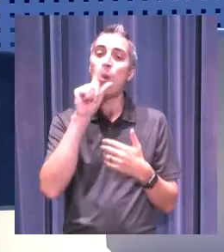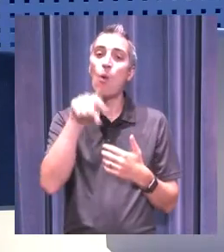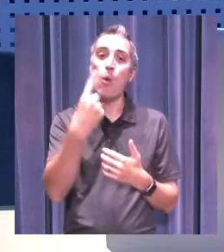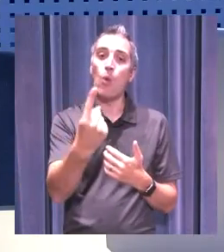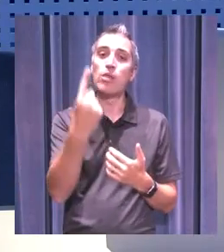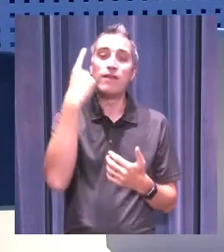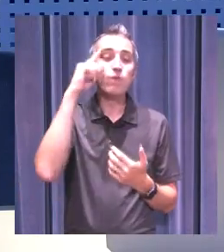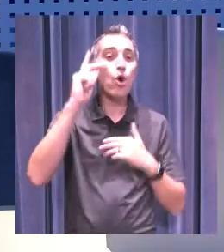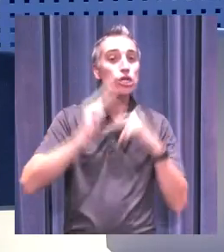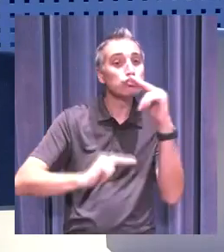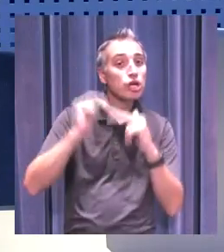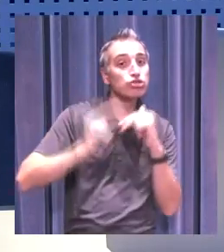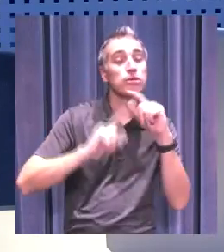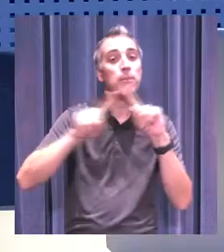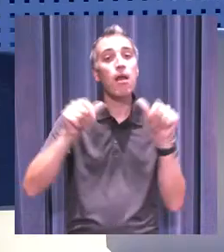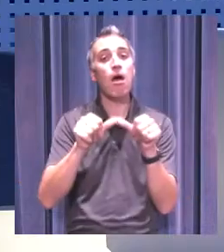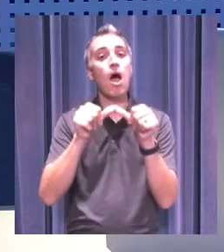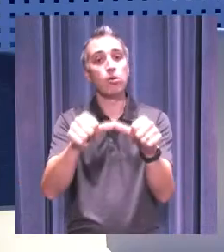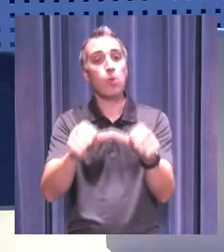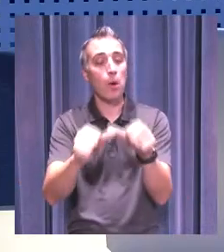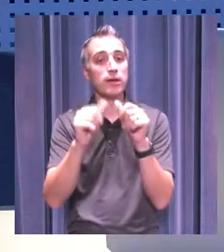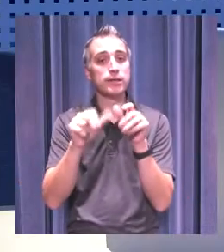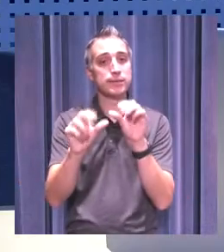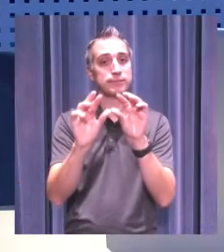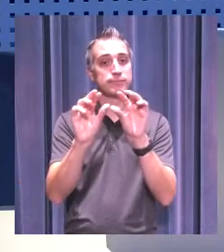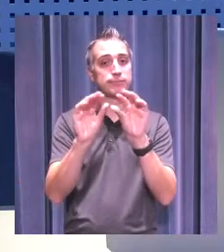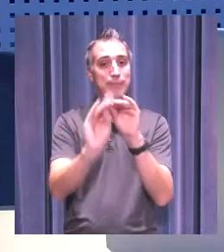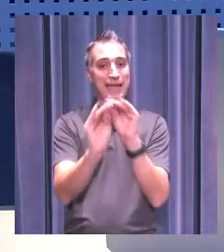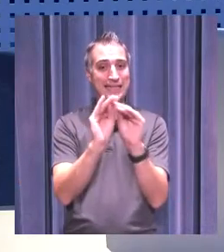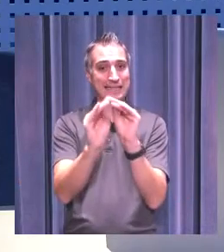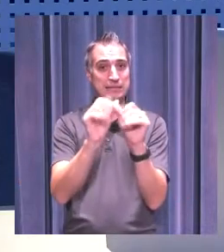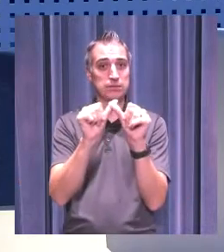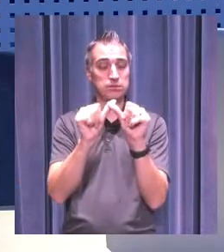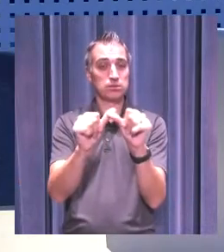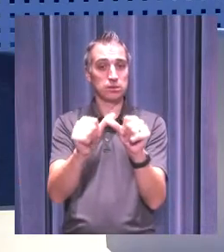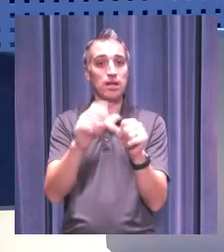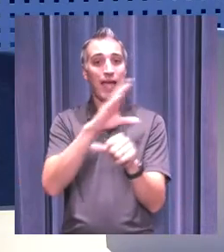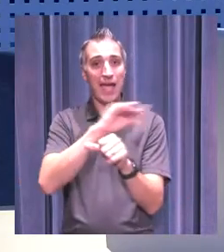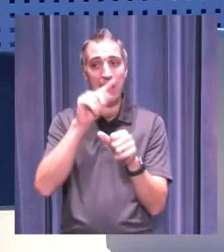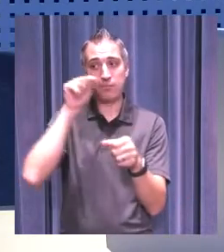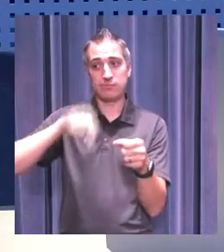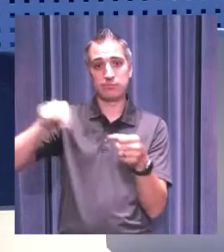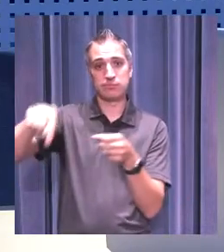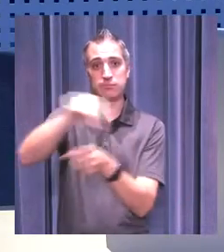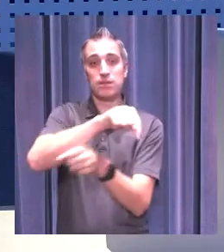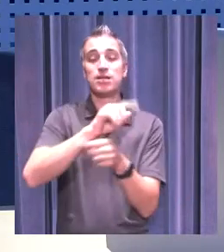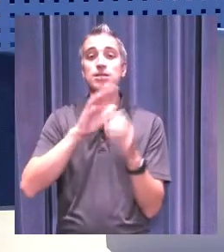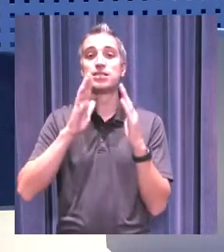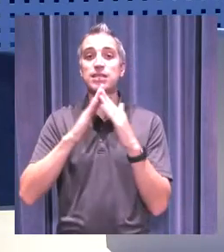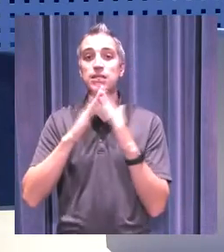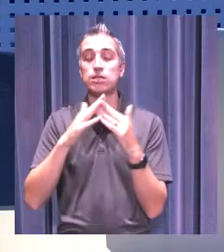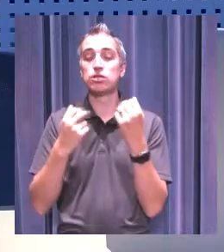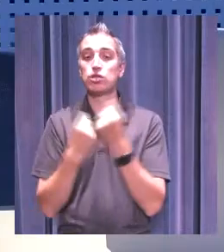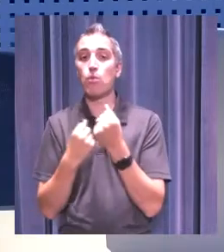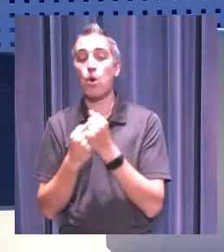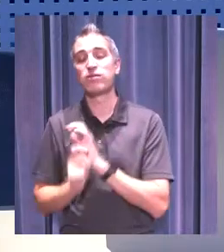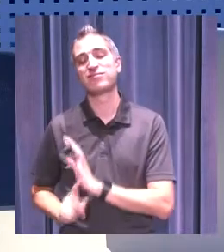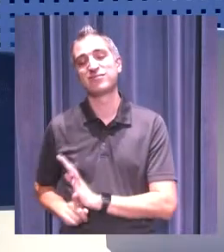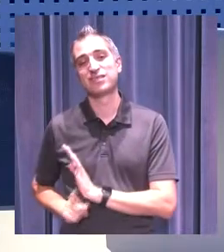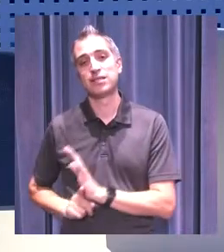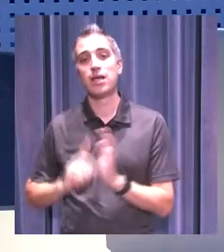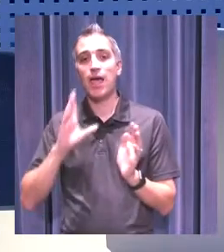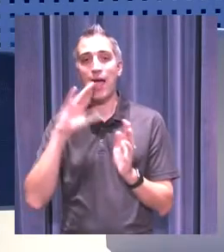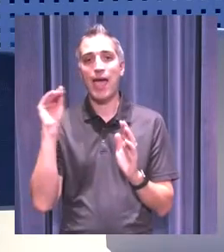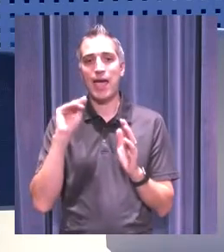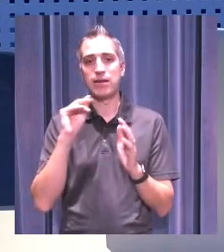construction but ongoing maintenance of the facility and surrounding municipal support. 4, quantify water